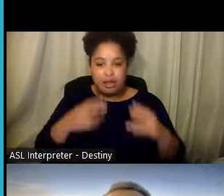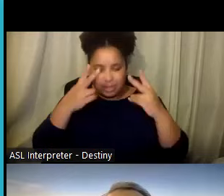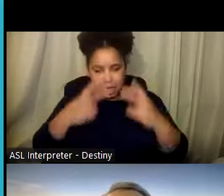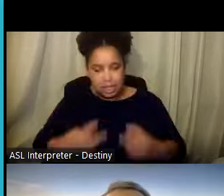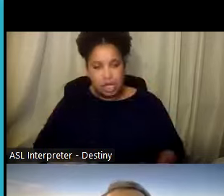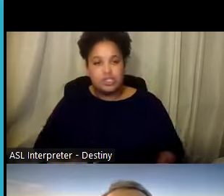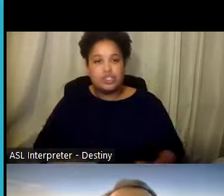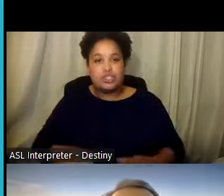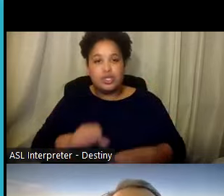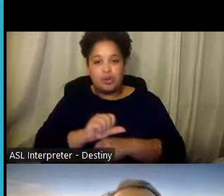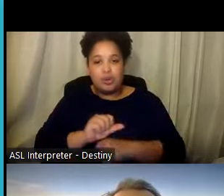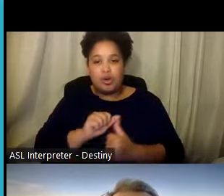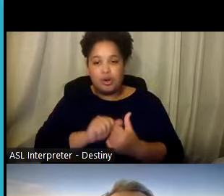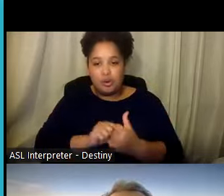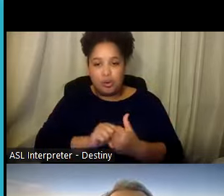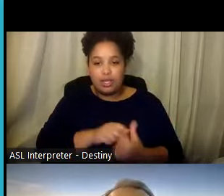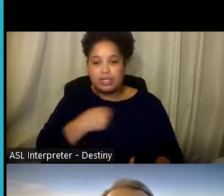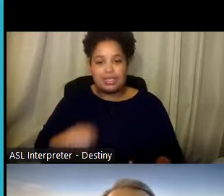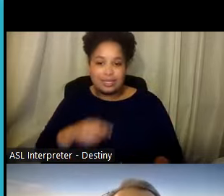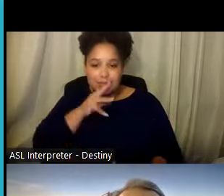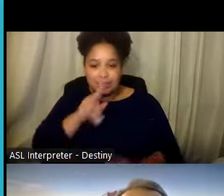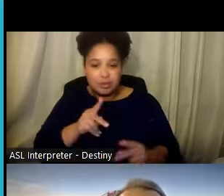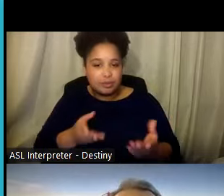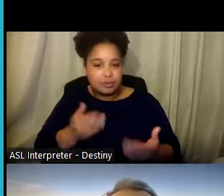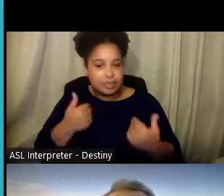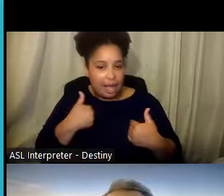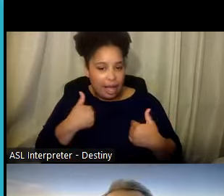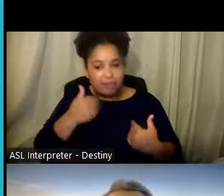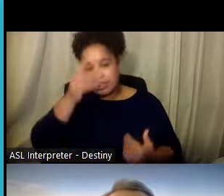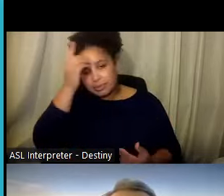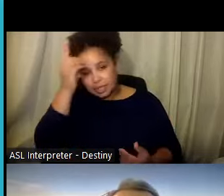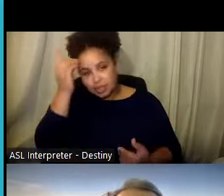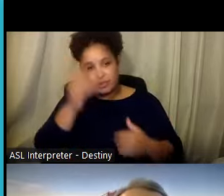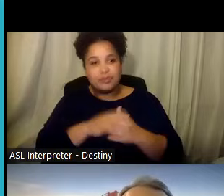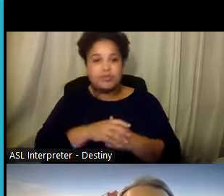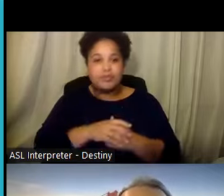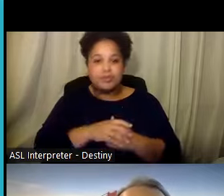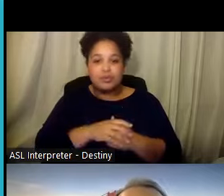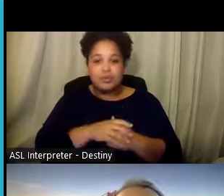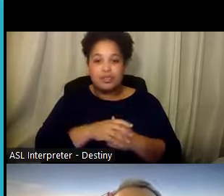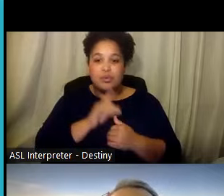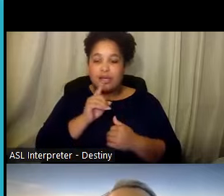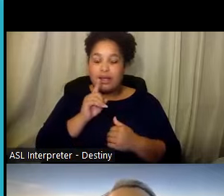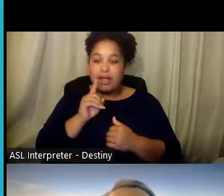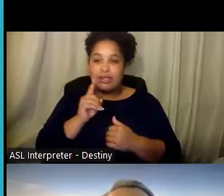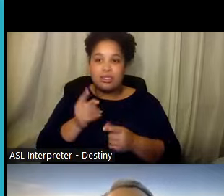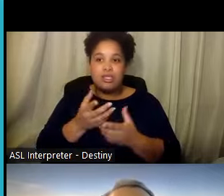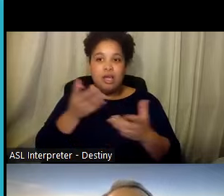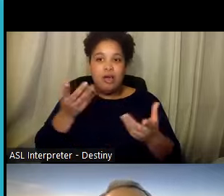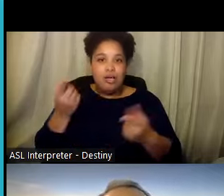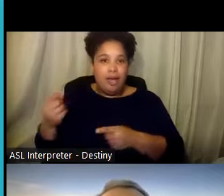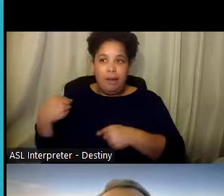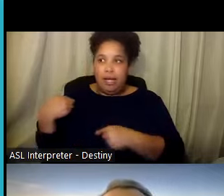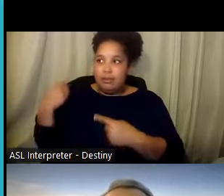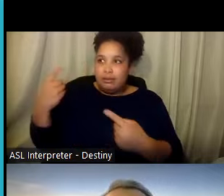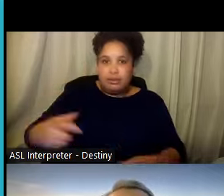with Chinese-speaking individuals who are suspected of having dementia. So really this has come a long way. So I just have a quick question, and then I